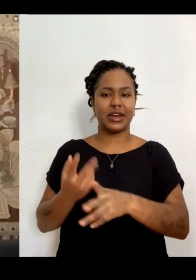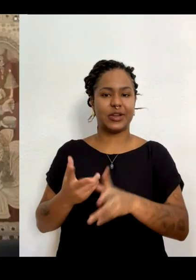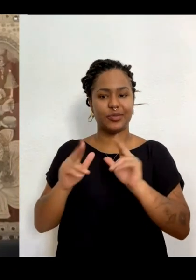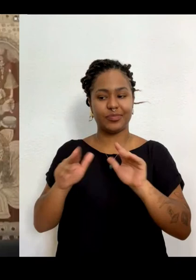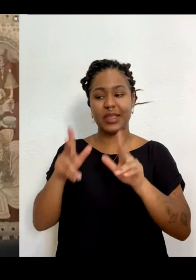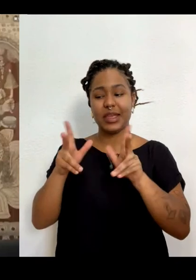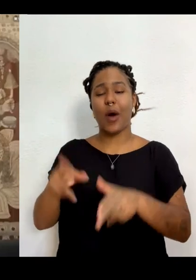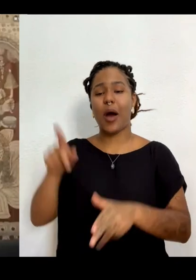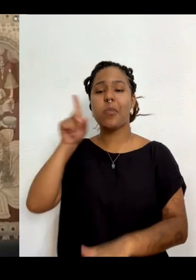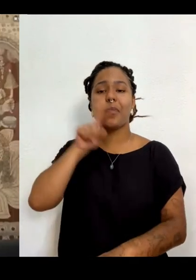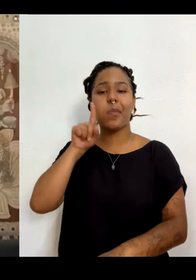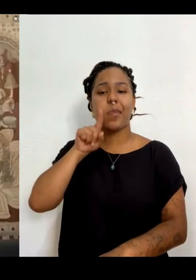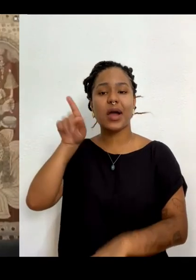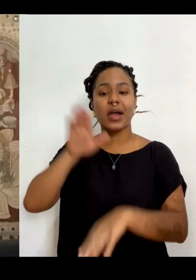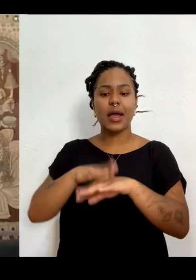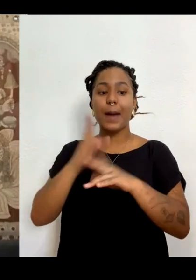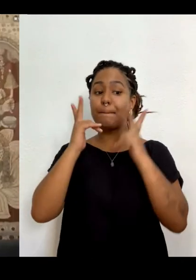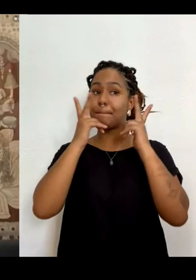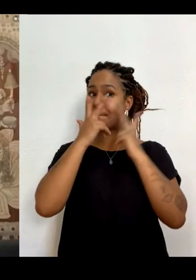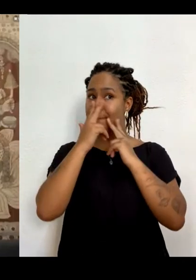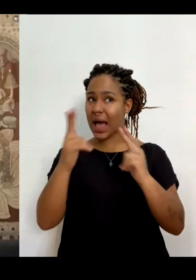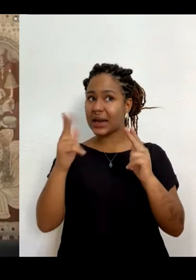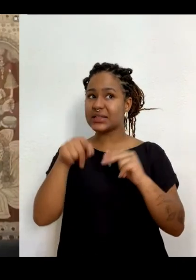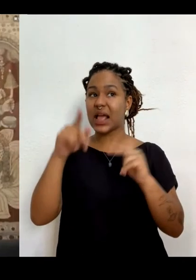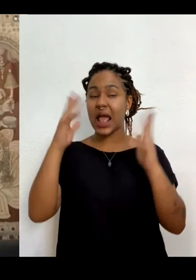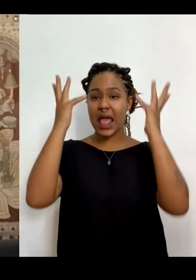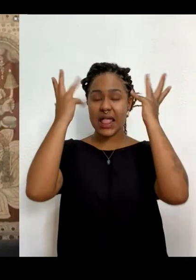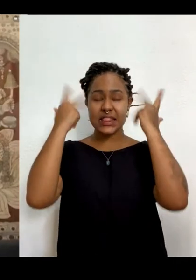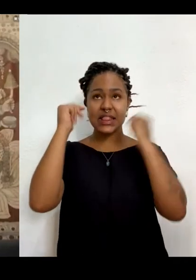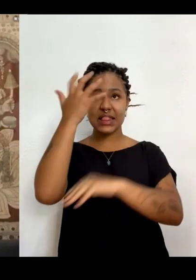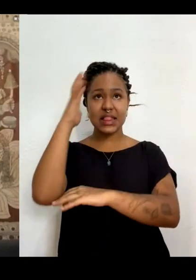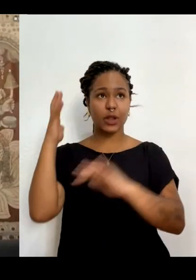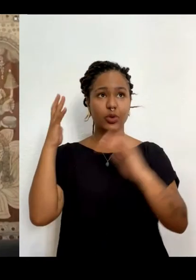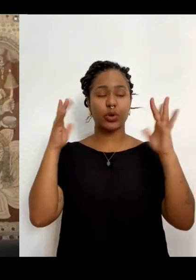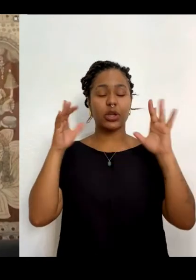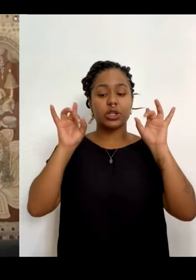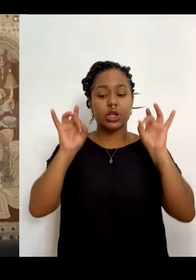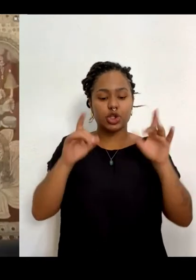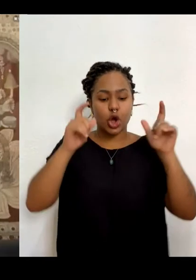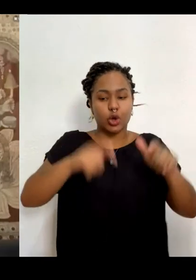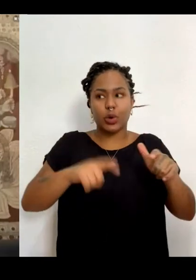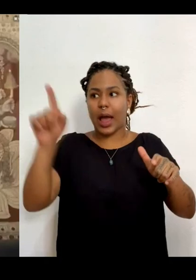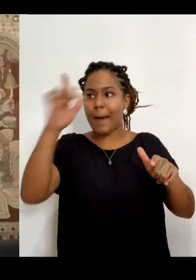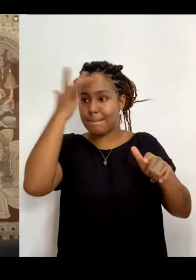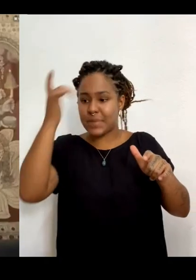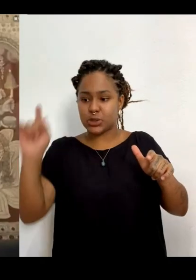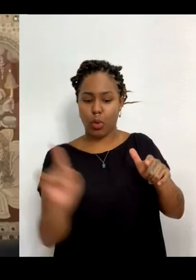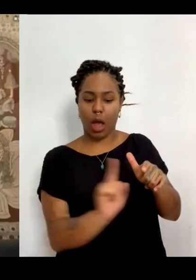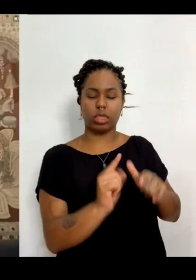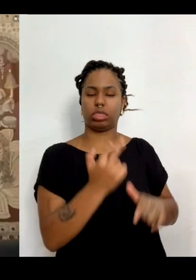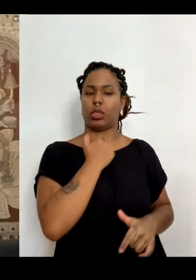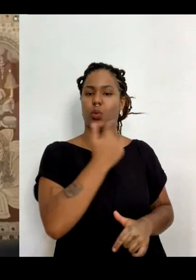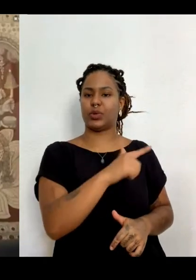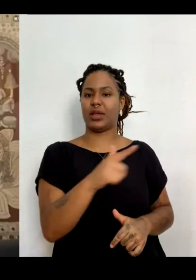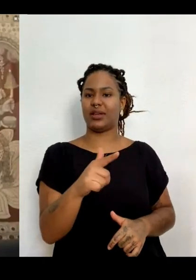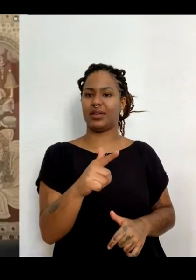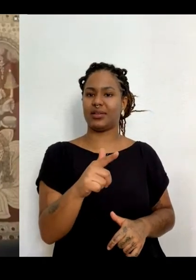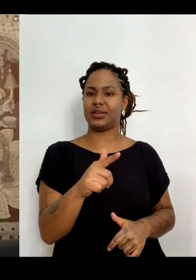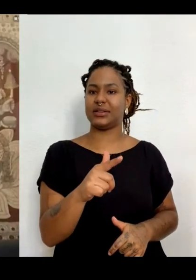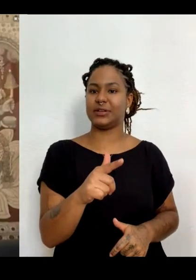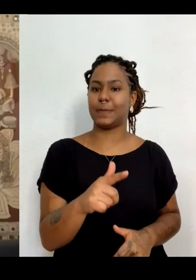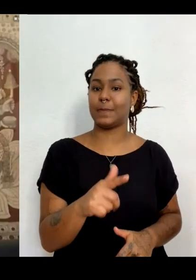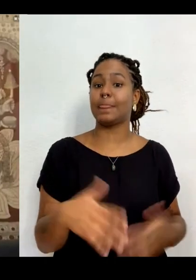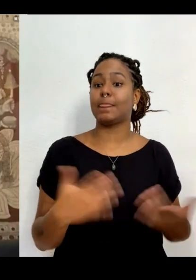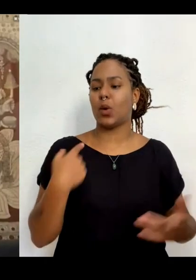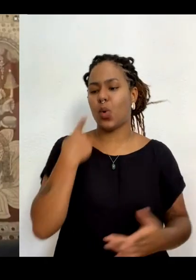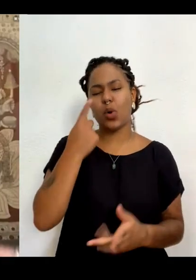nature could only be where people were not whereas if you look at the fact today 80 percent of the biodiversity is on